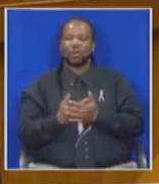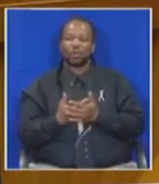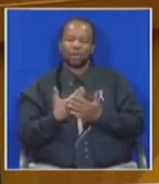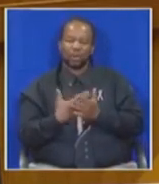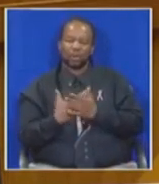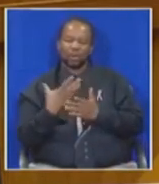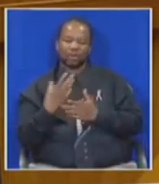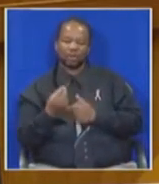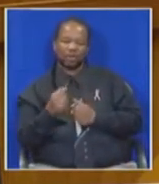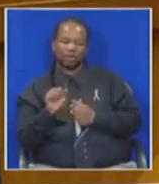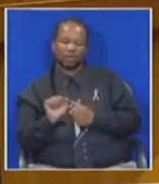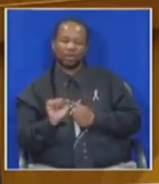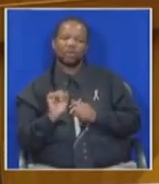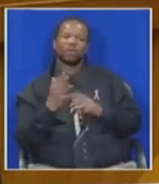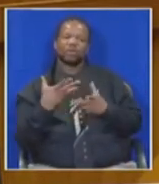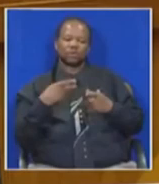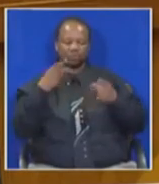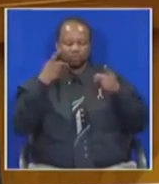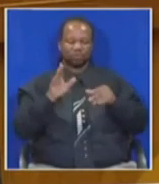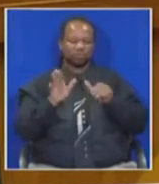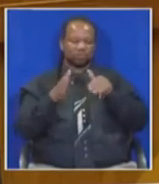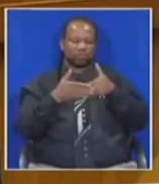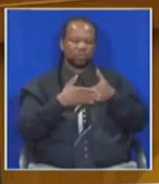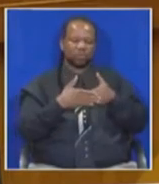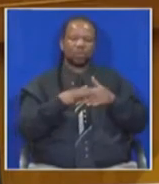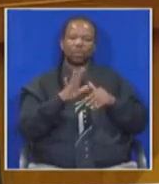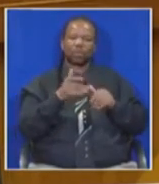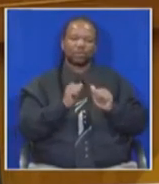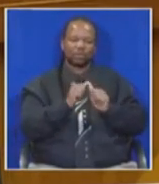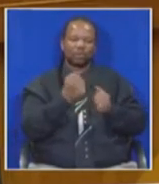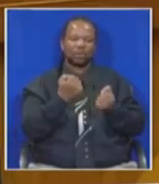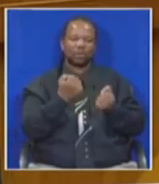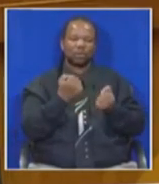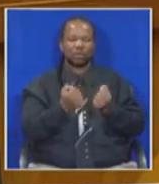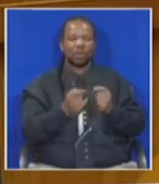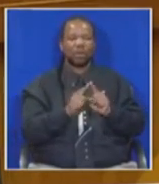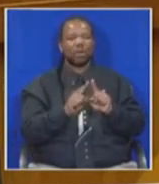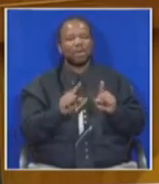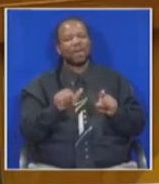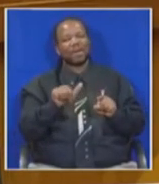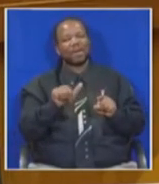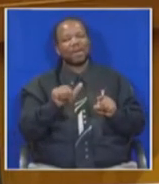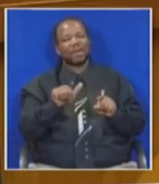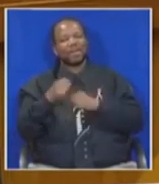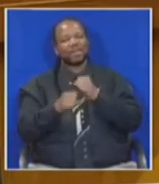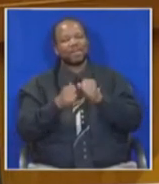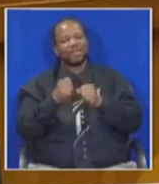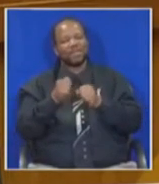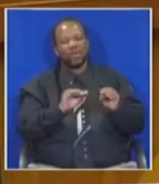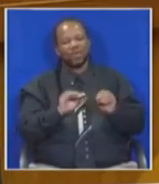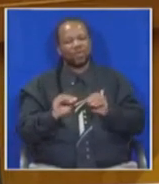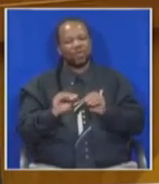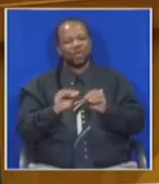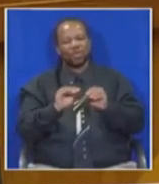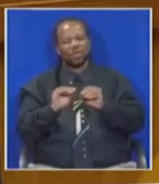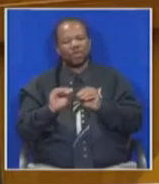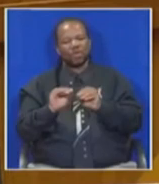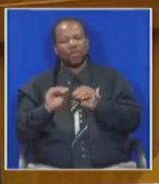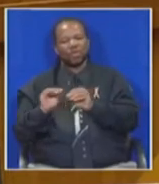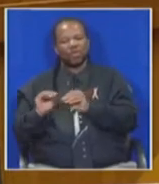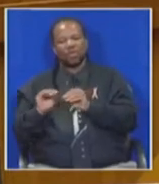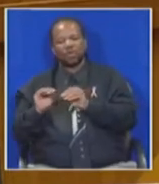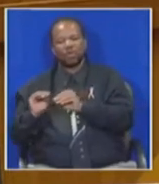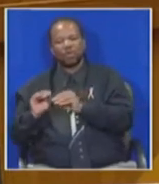because justice was done. Notwithstanding the year-long delay in the scheduling of the case at the